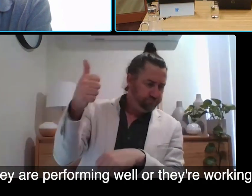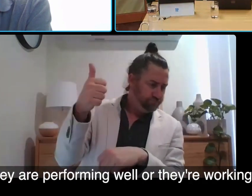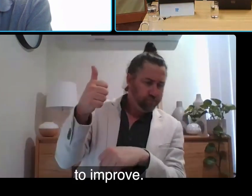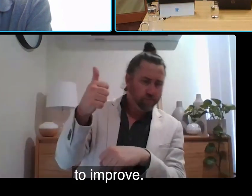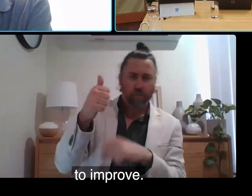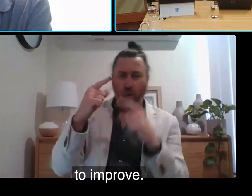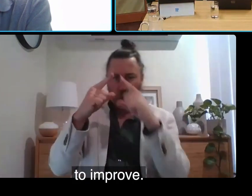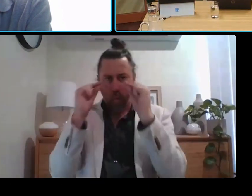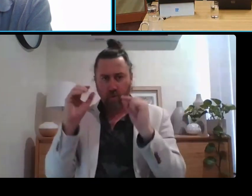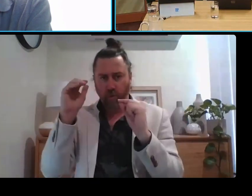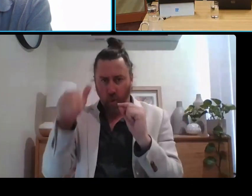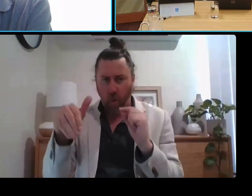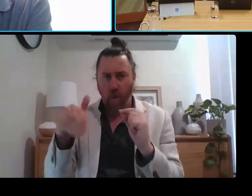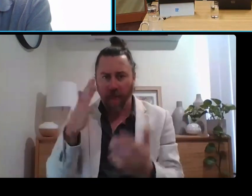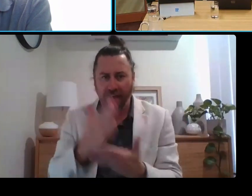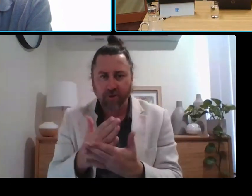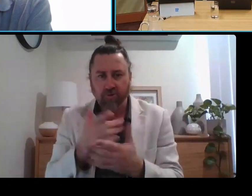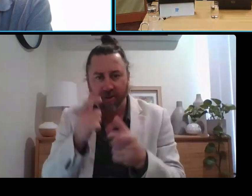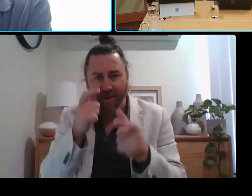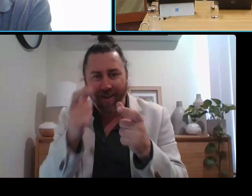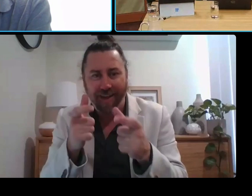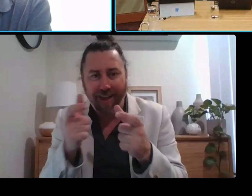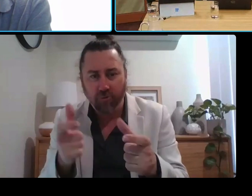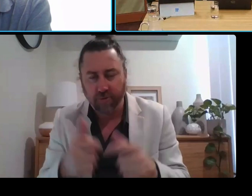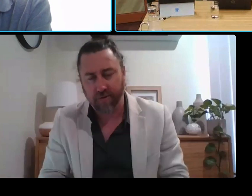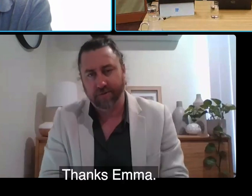or they're working hard to improve.